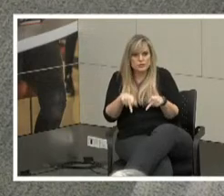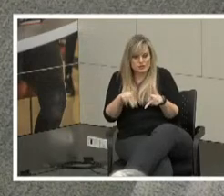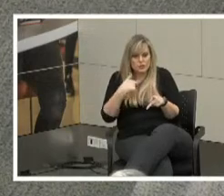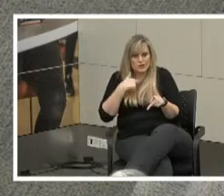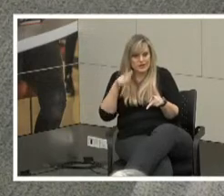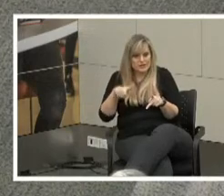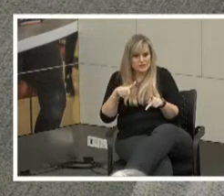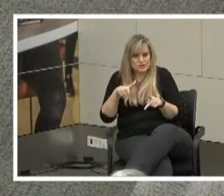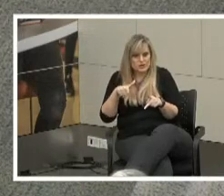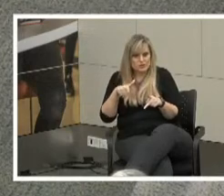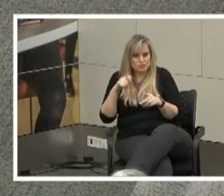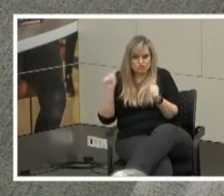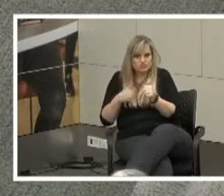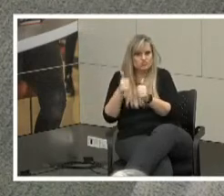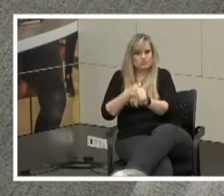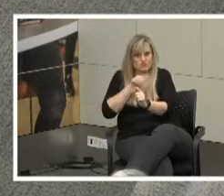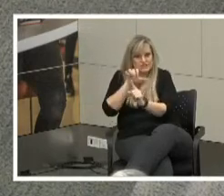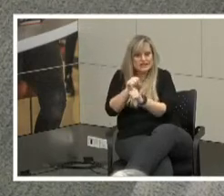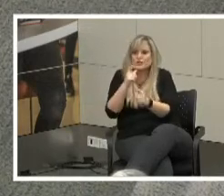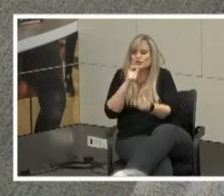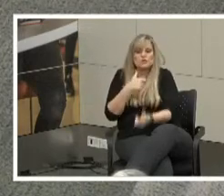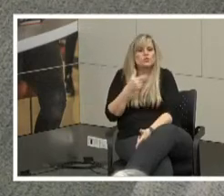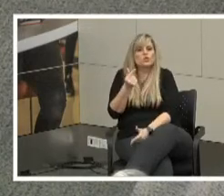Abbot he's the one behind all